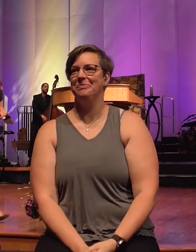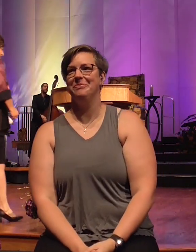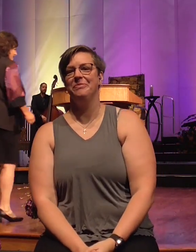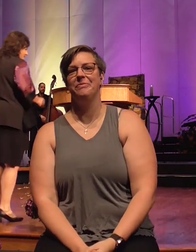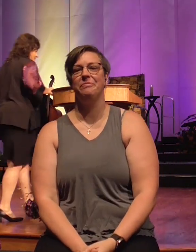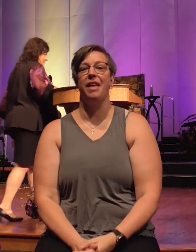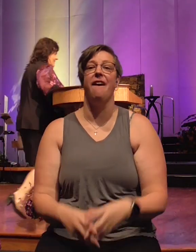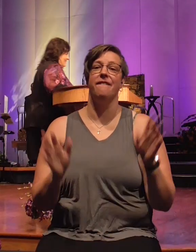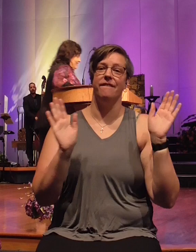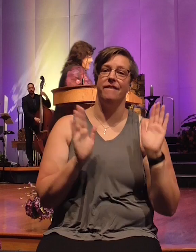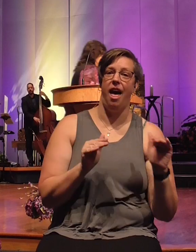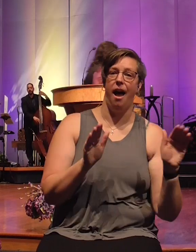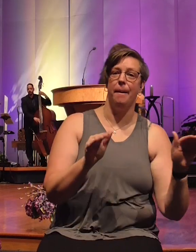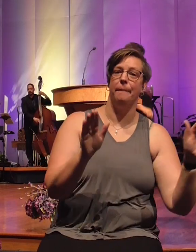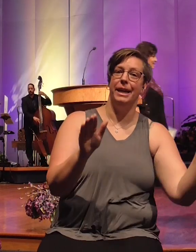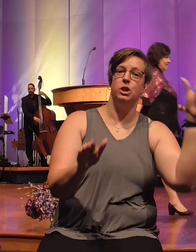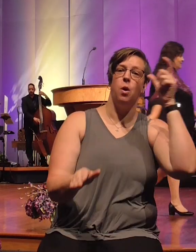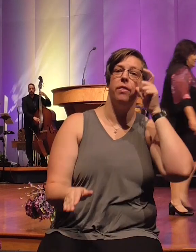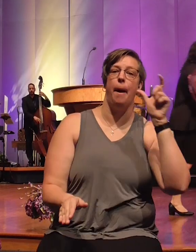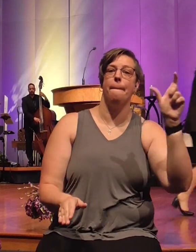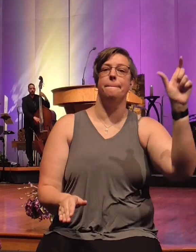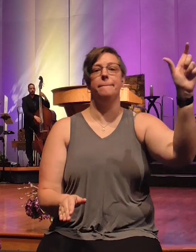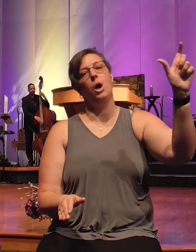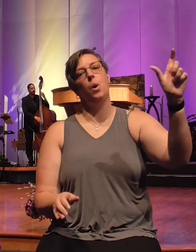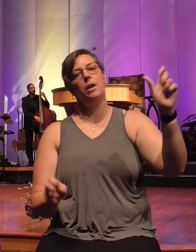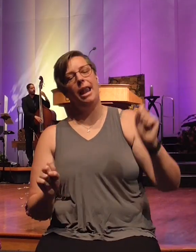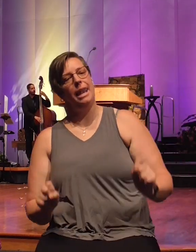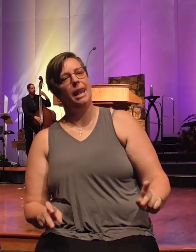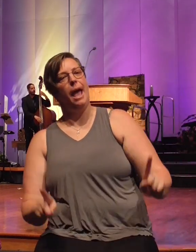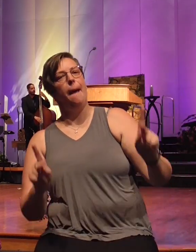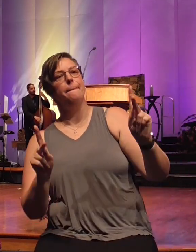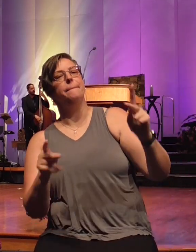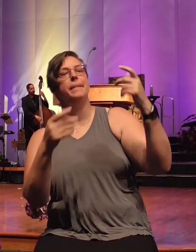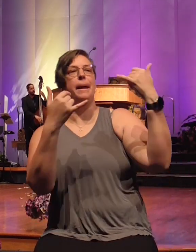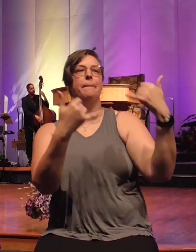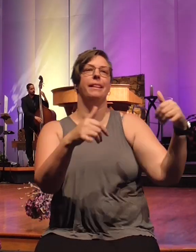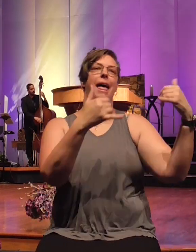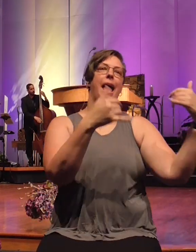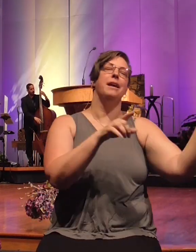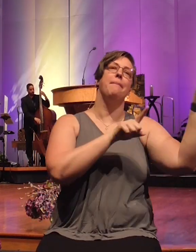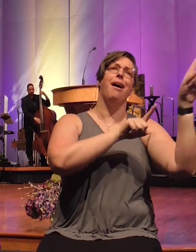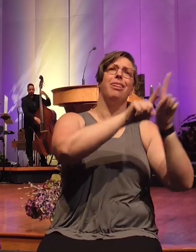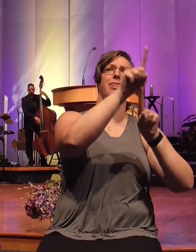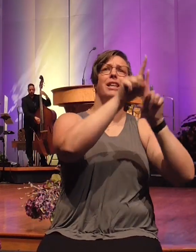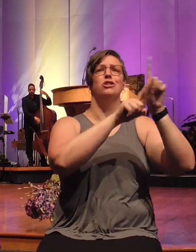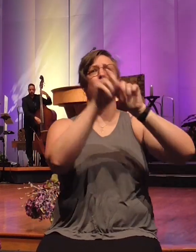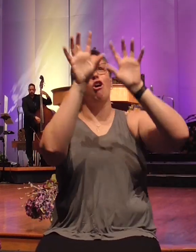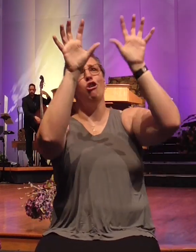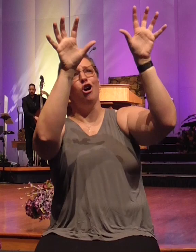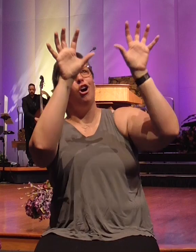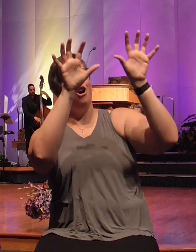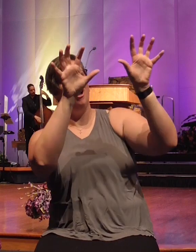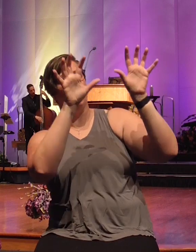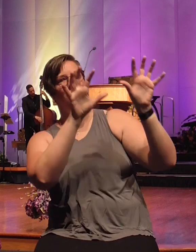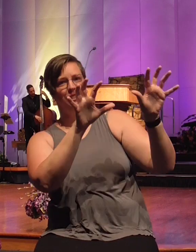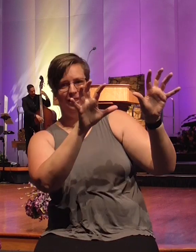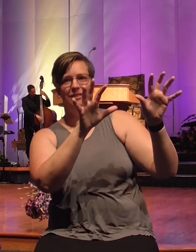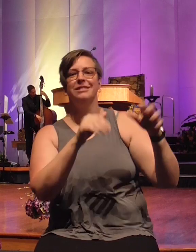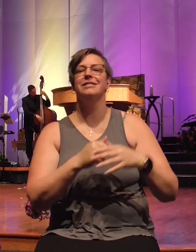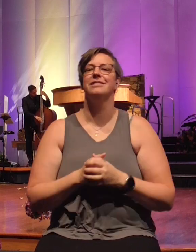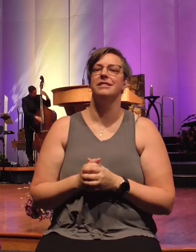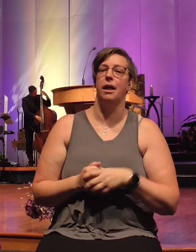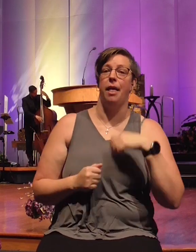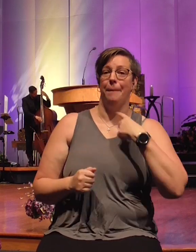Fly me to the moon and let me play among the stars. Let